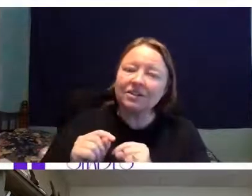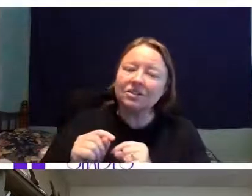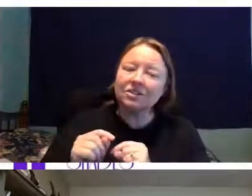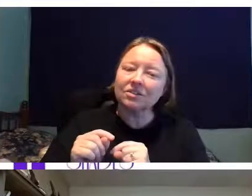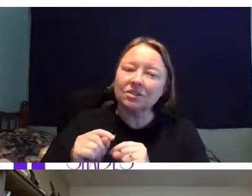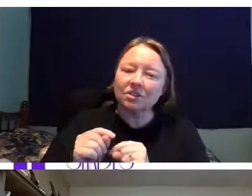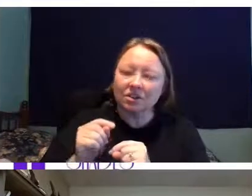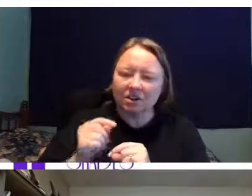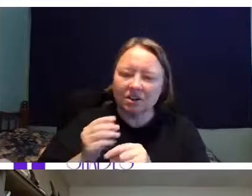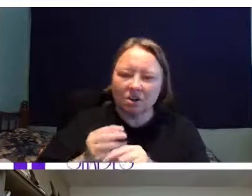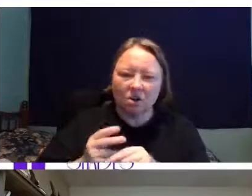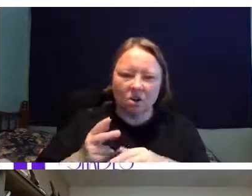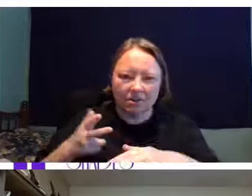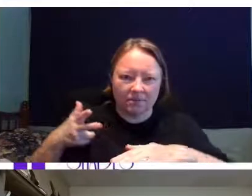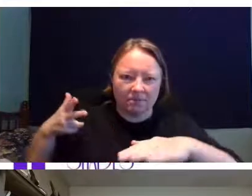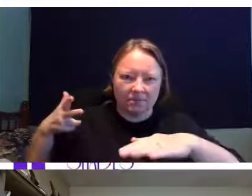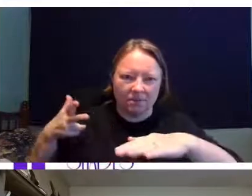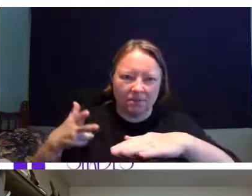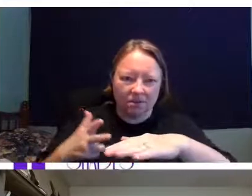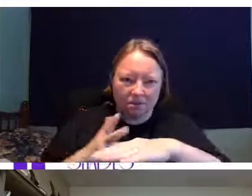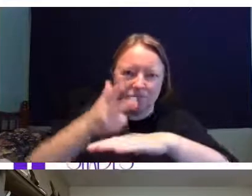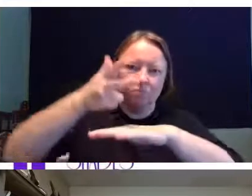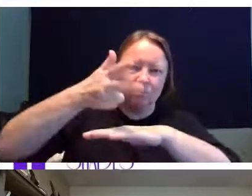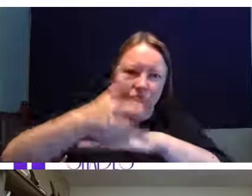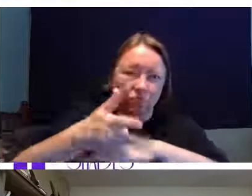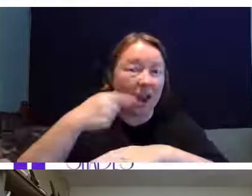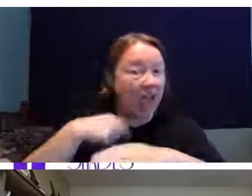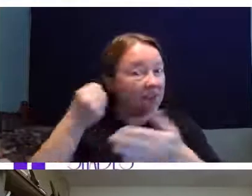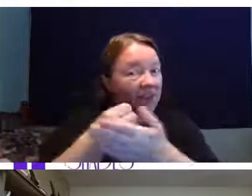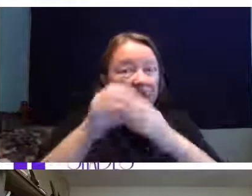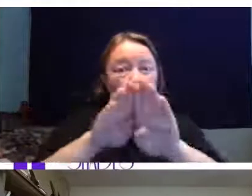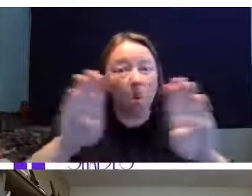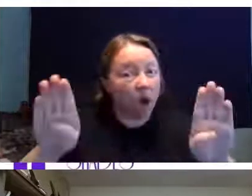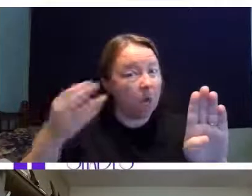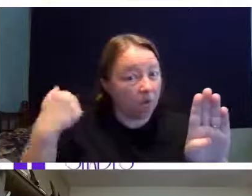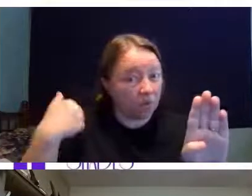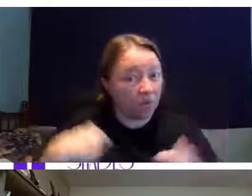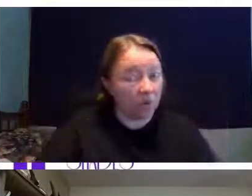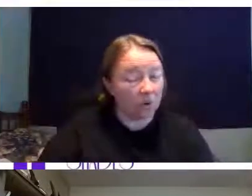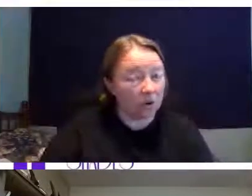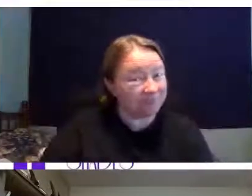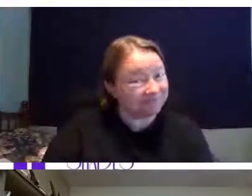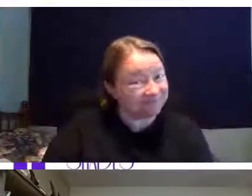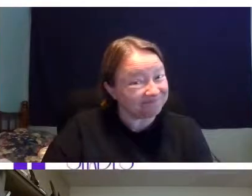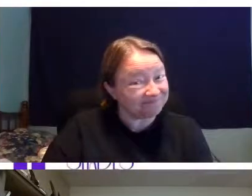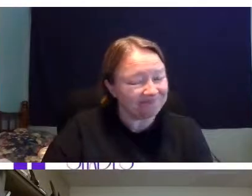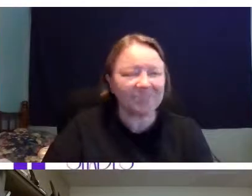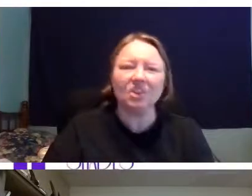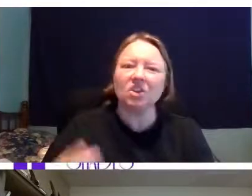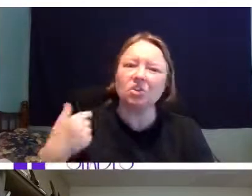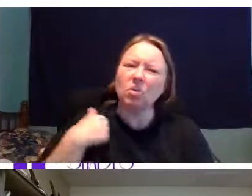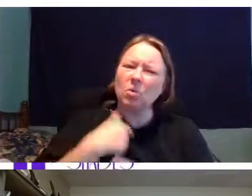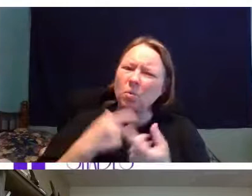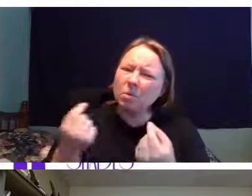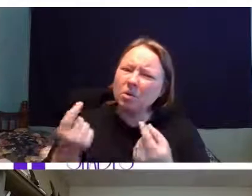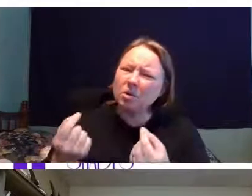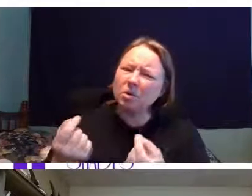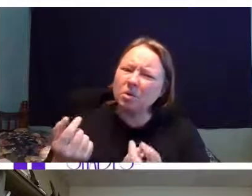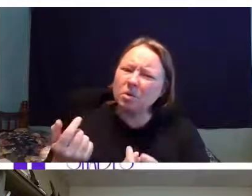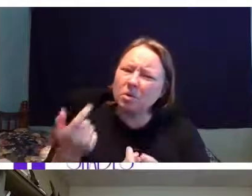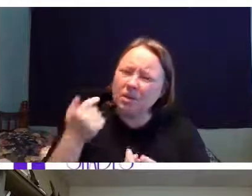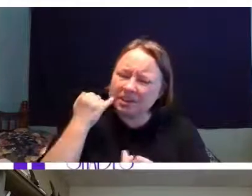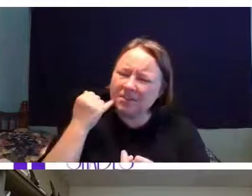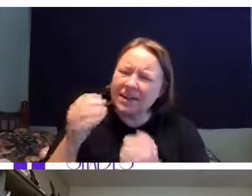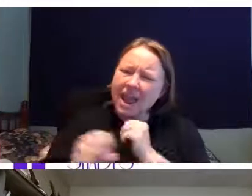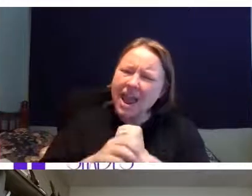entryway, and I have run into a wall. No. So what do we do when they